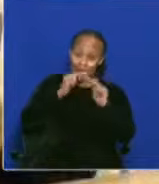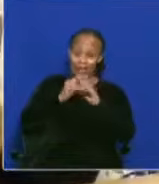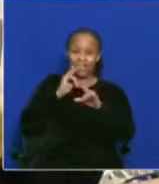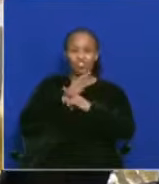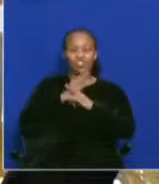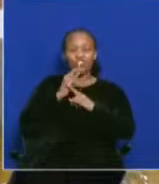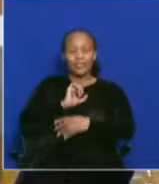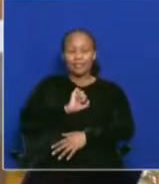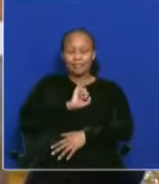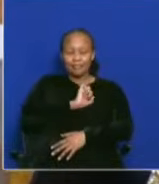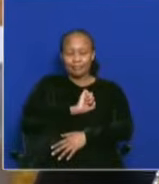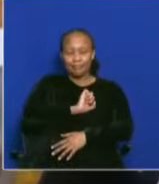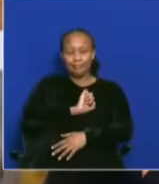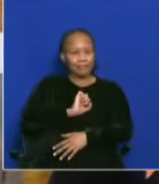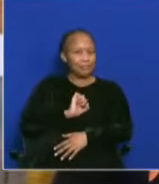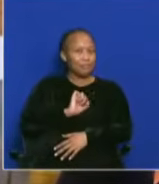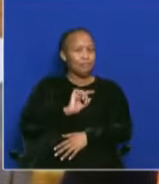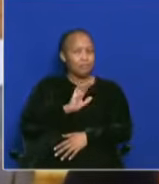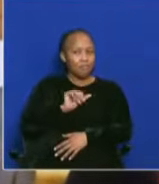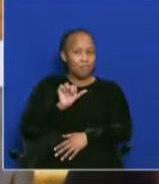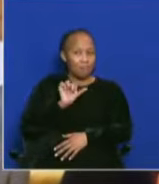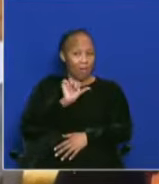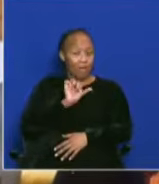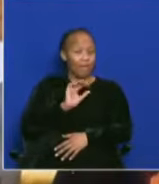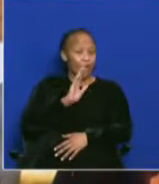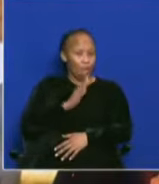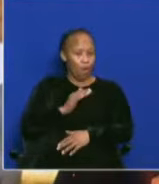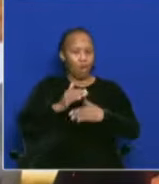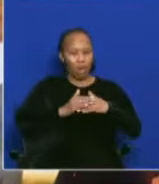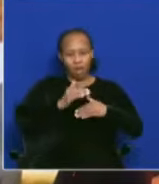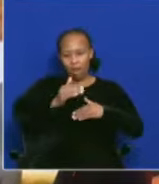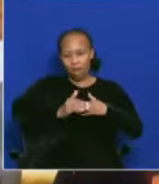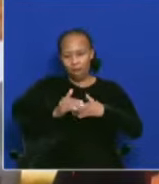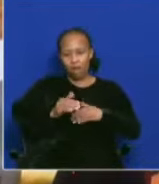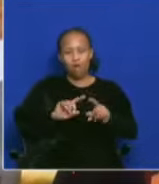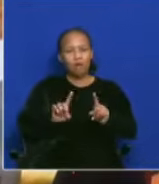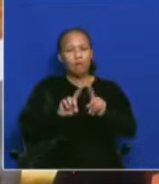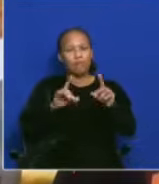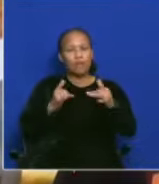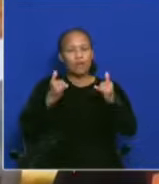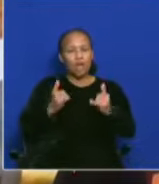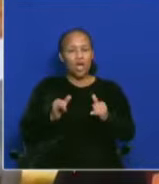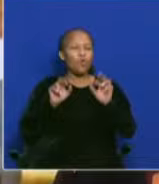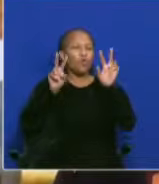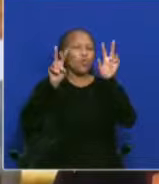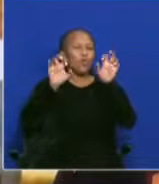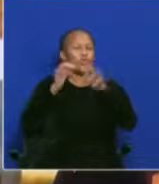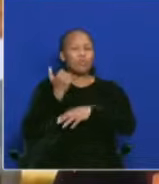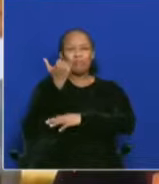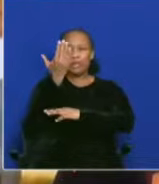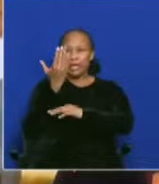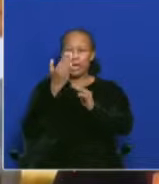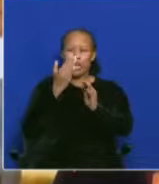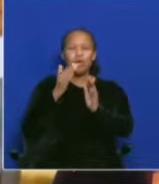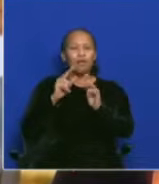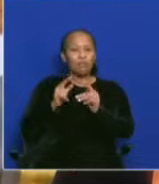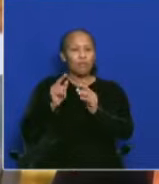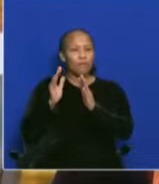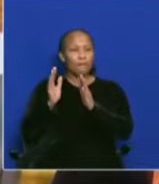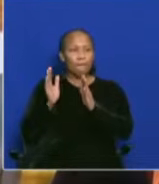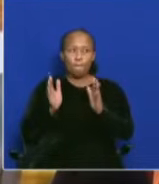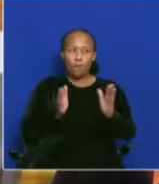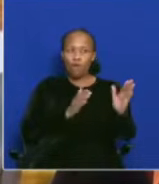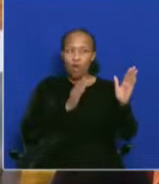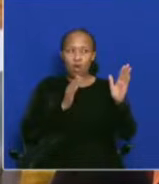course, but I don't want to move off the tender theme. And for that, I need to go to another